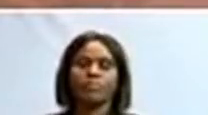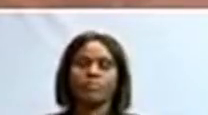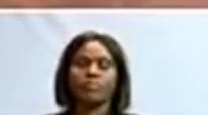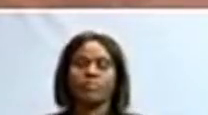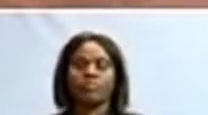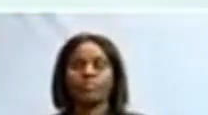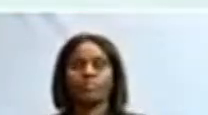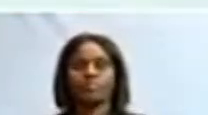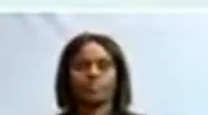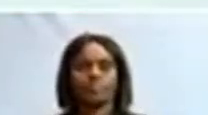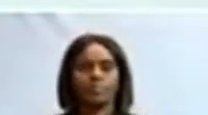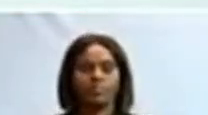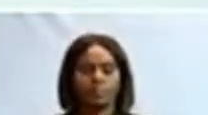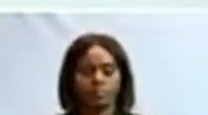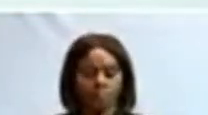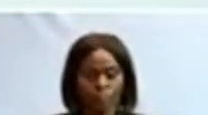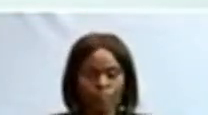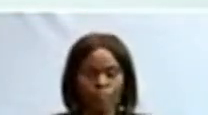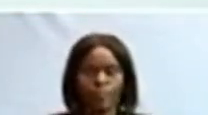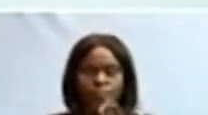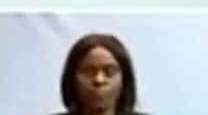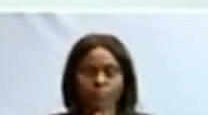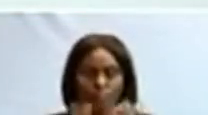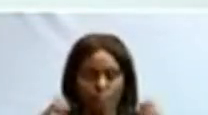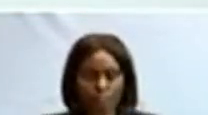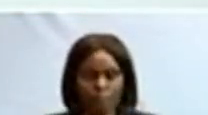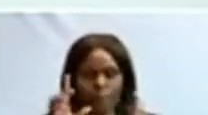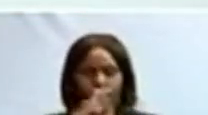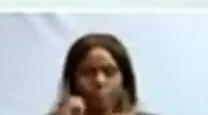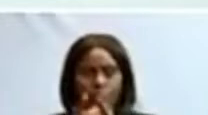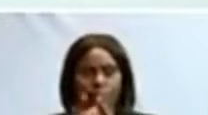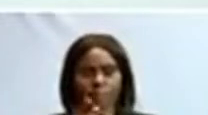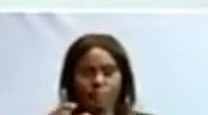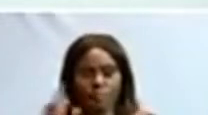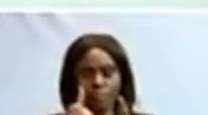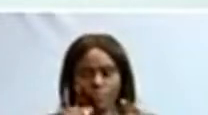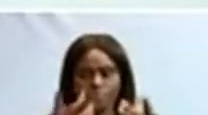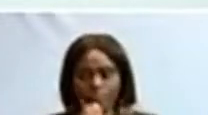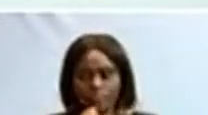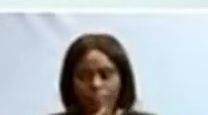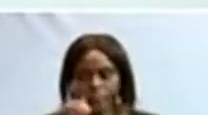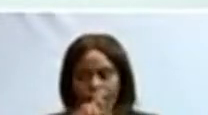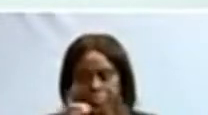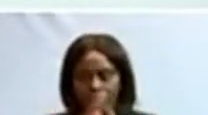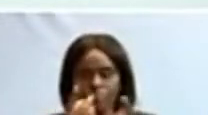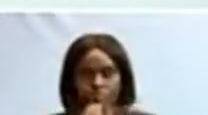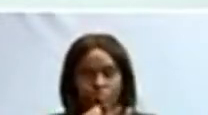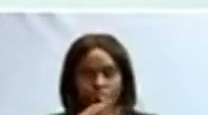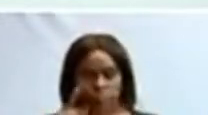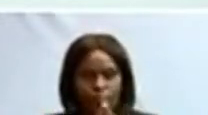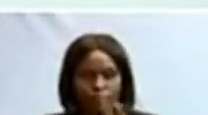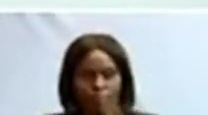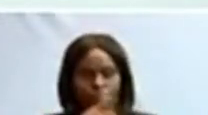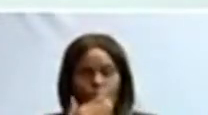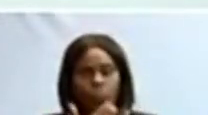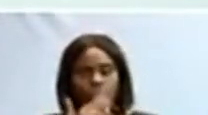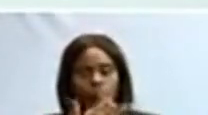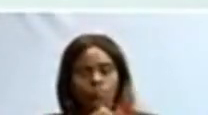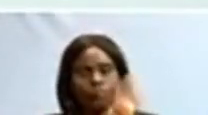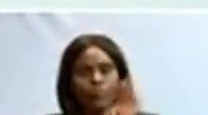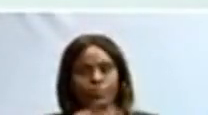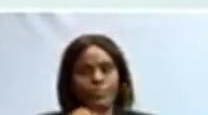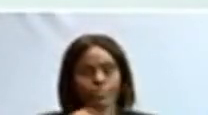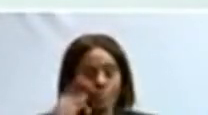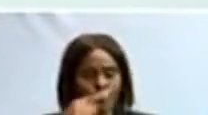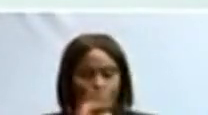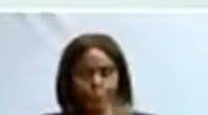Find attached the bank statements for the district fund and development accounts as well as proof of payment for salaries and